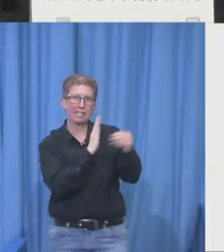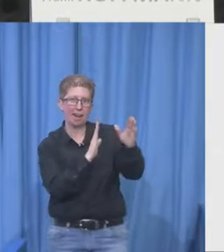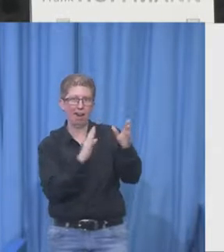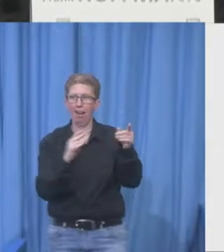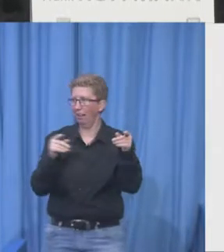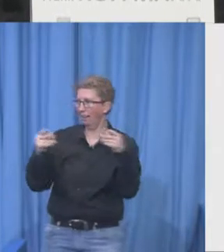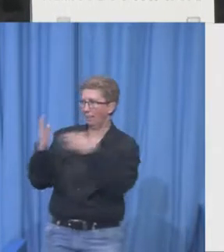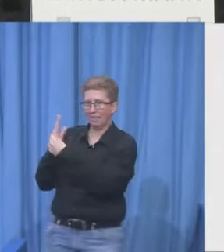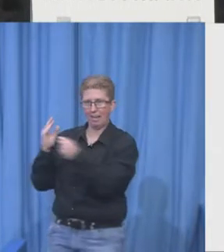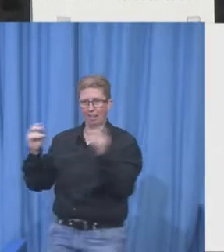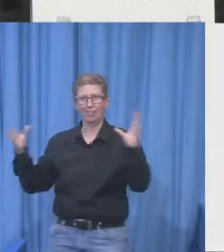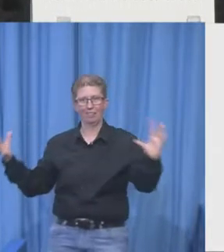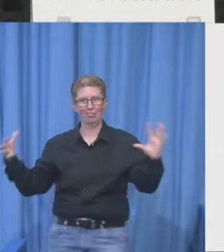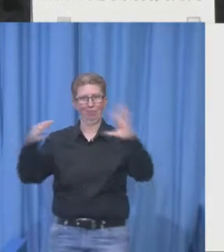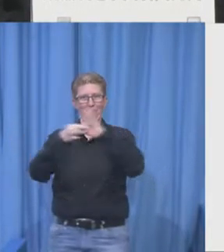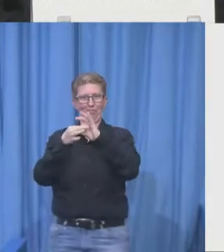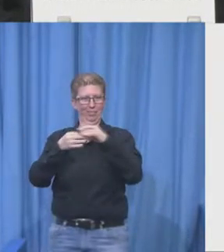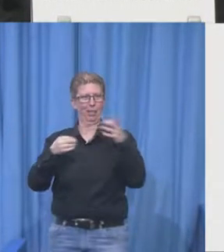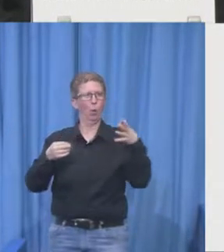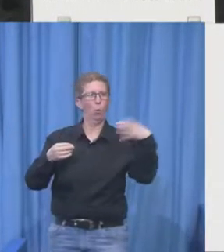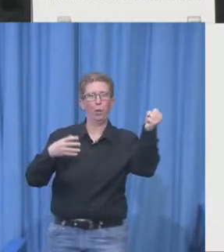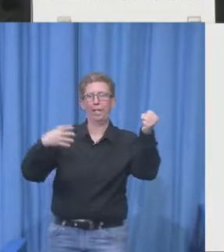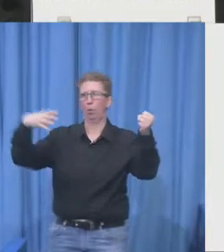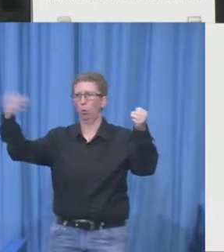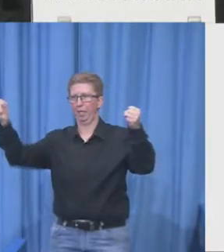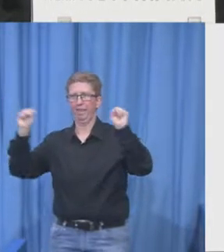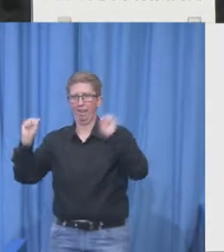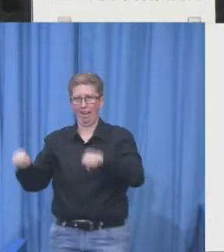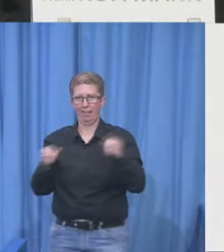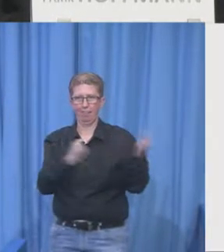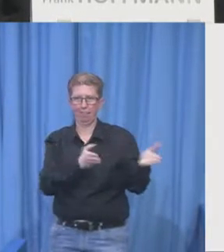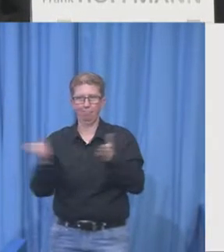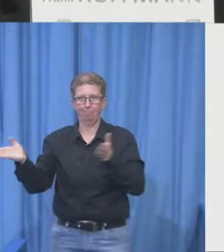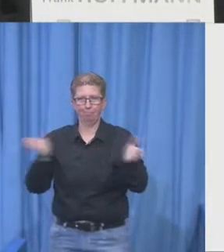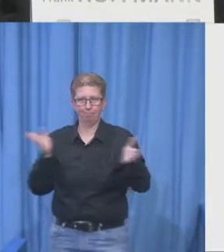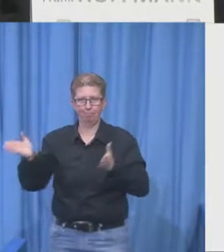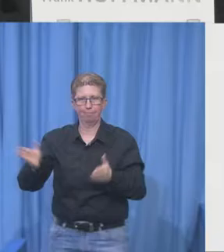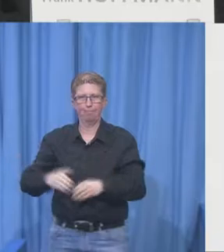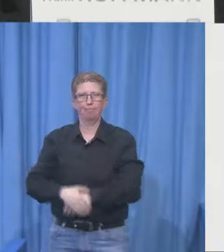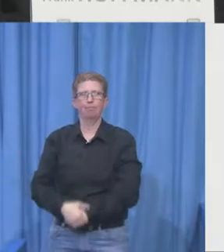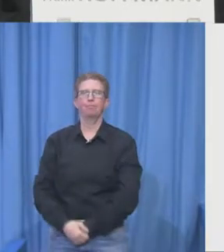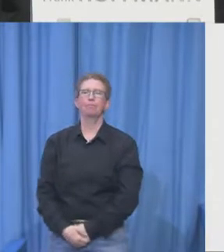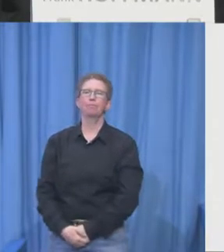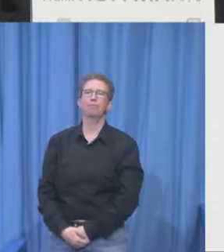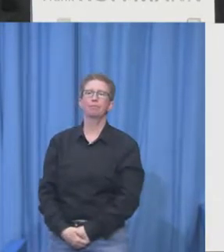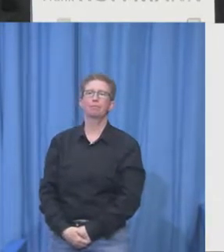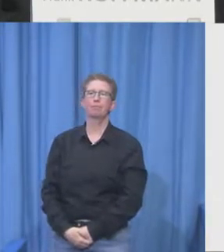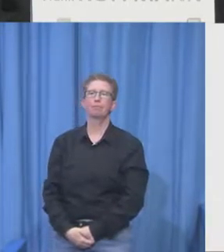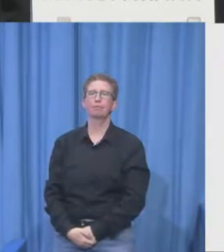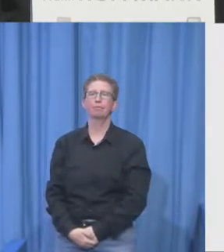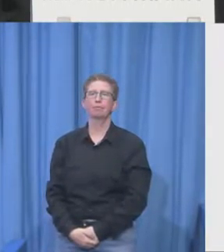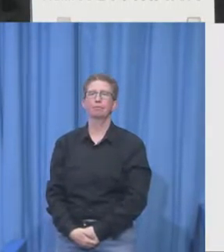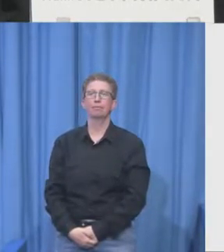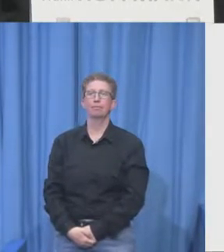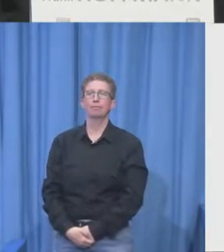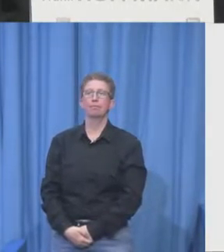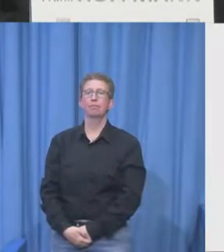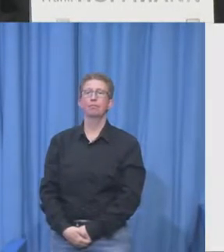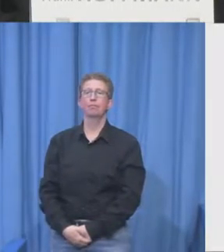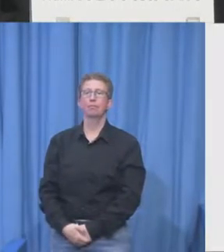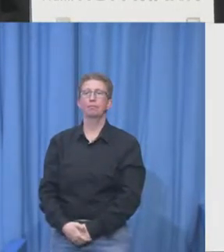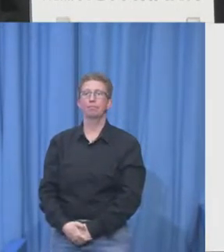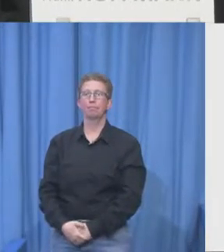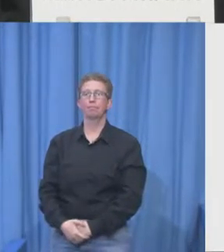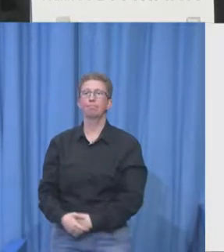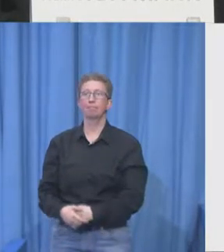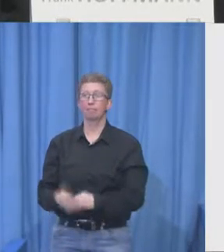new profession for visually impaired people. They are making a capability out of a disability. And